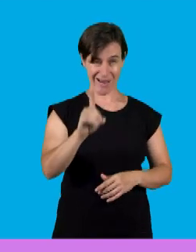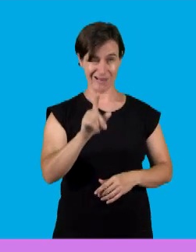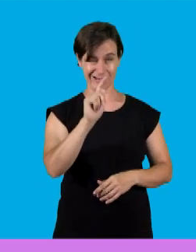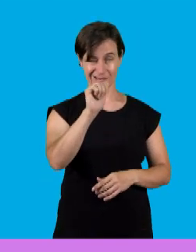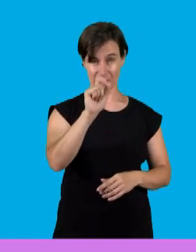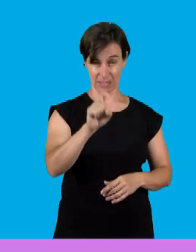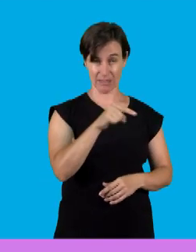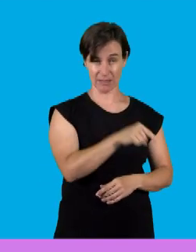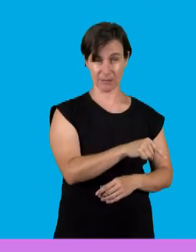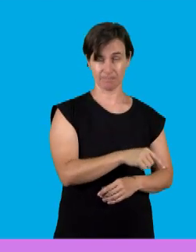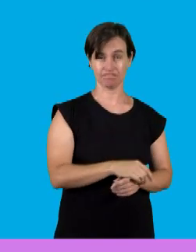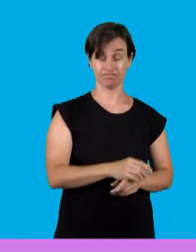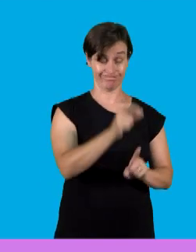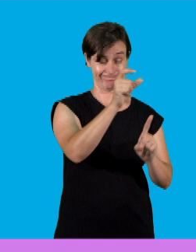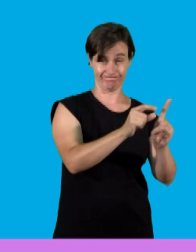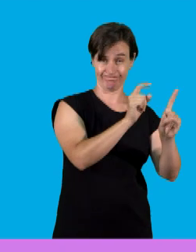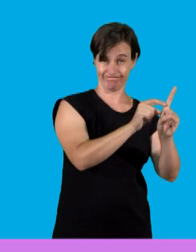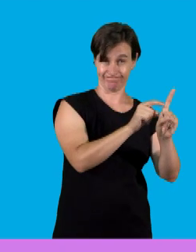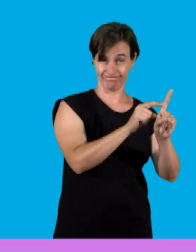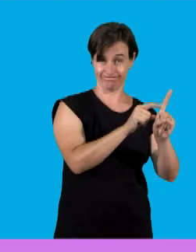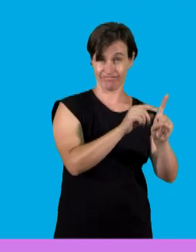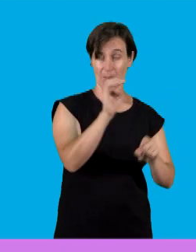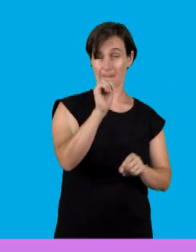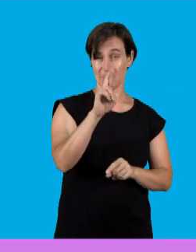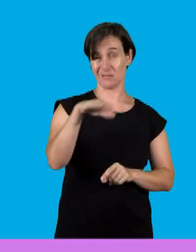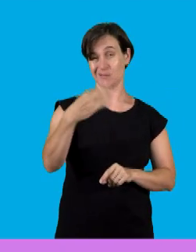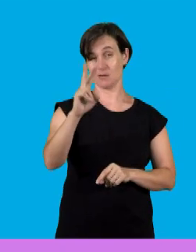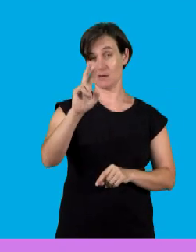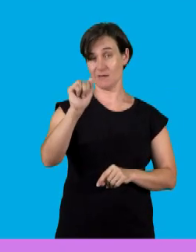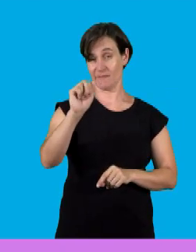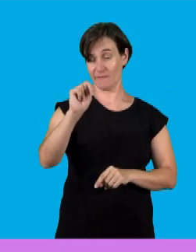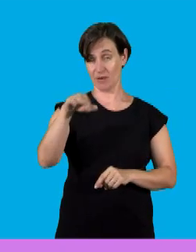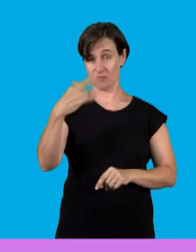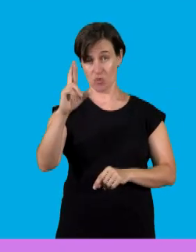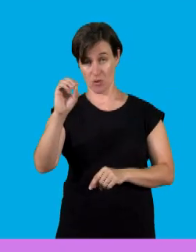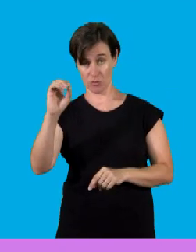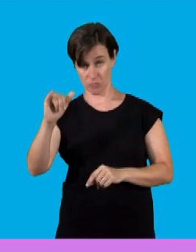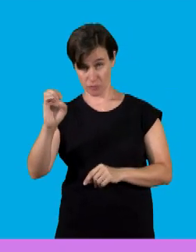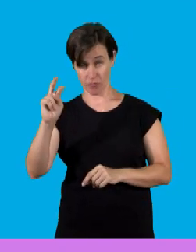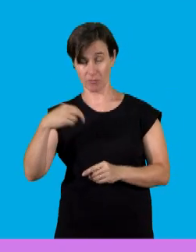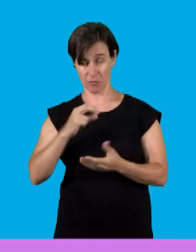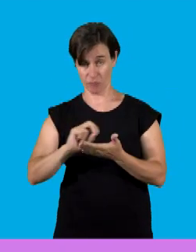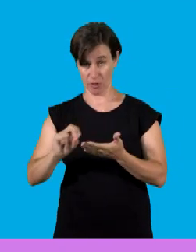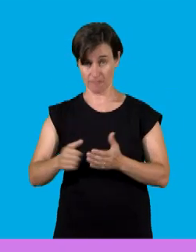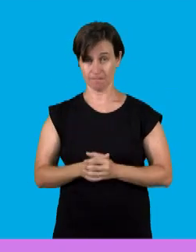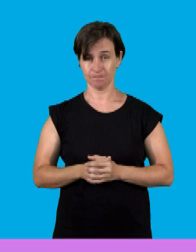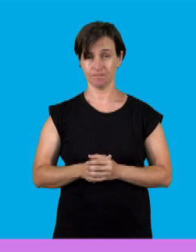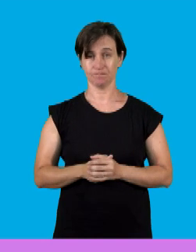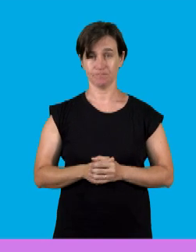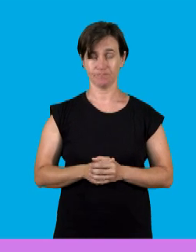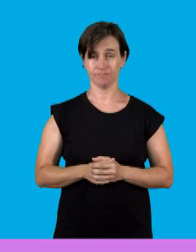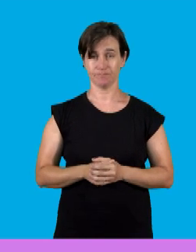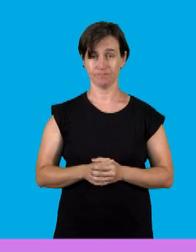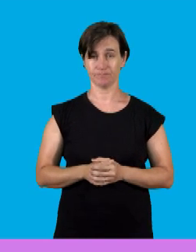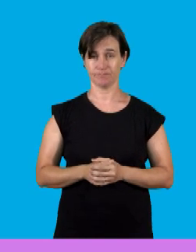van Rooyen. Okay, so I'll indicate it as Mr. van Rooyen. So Mr. van